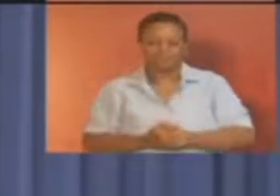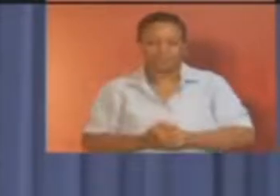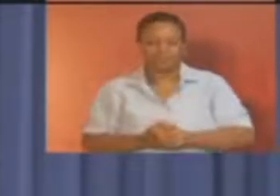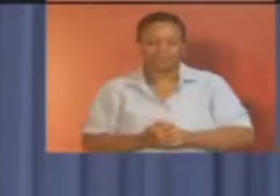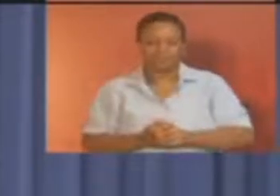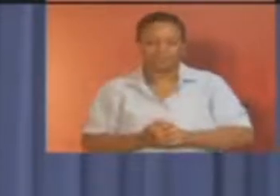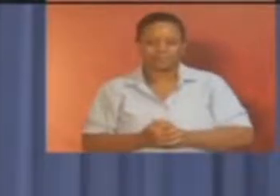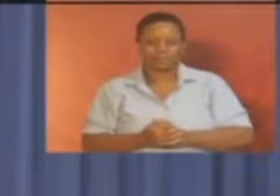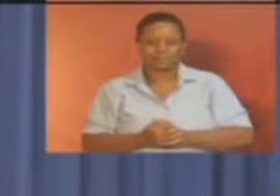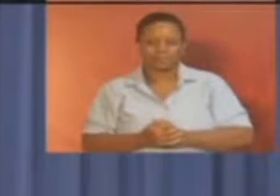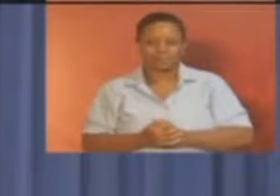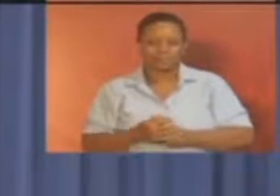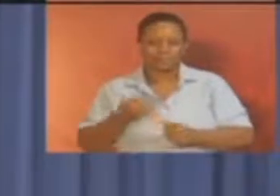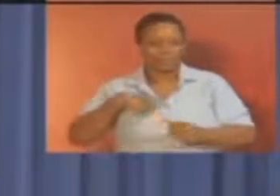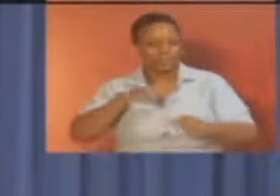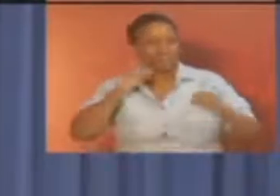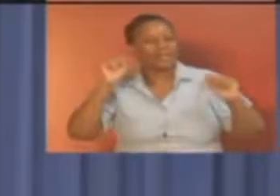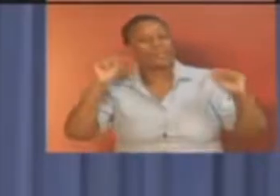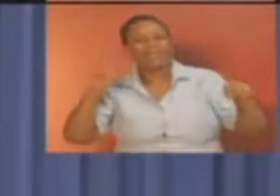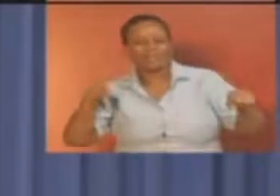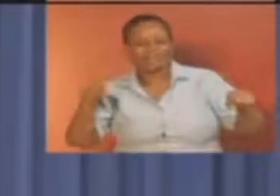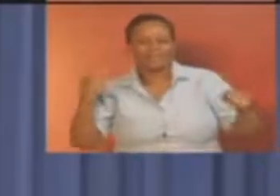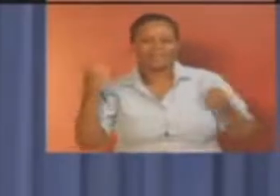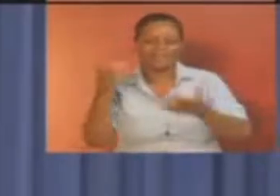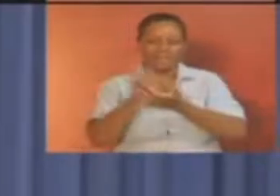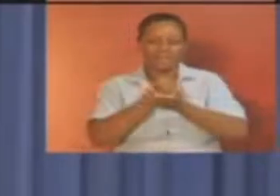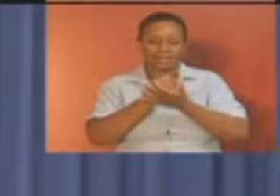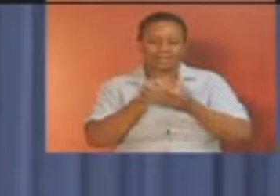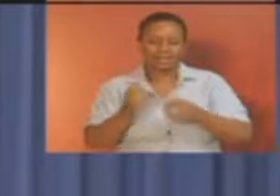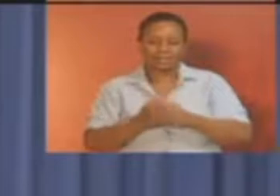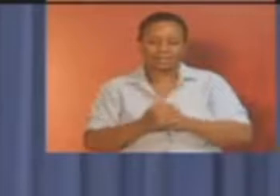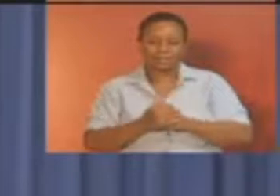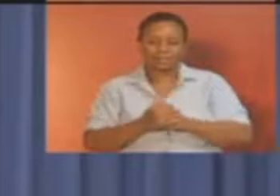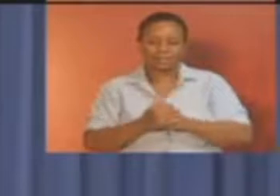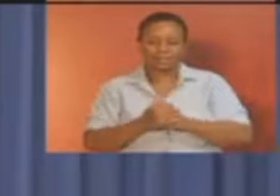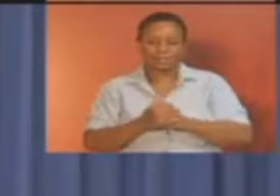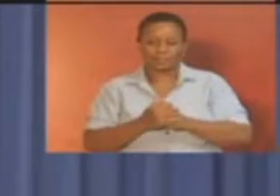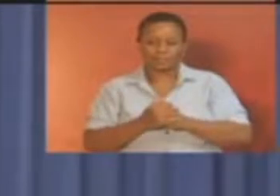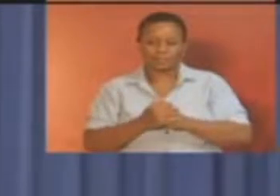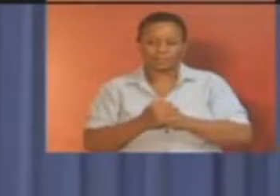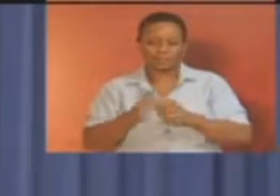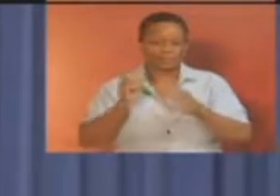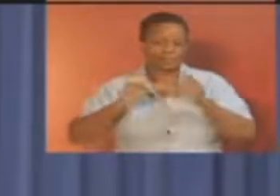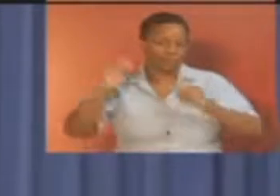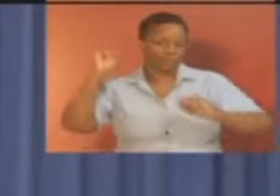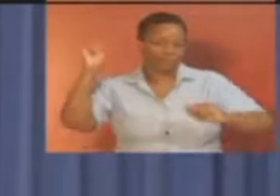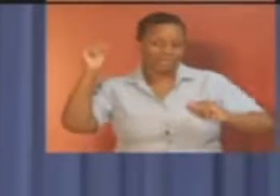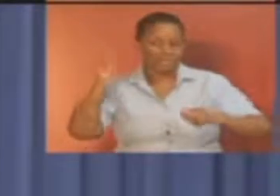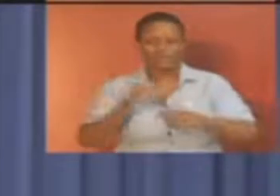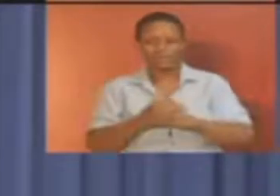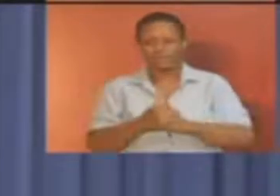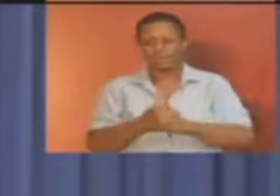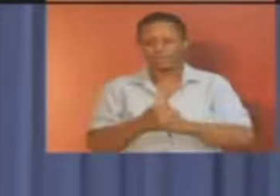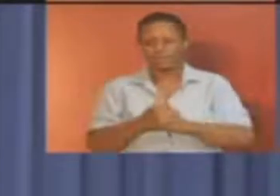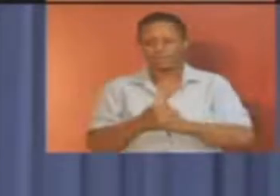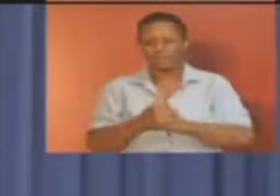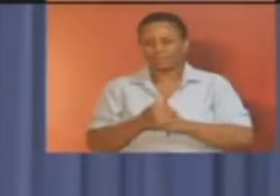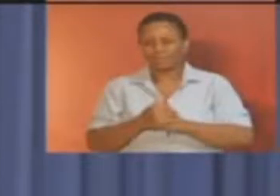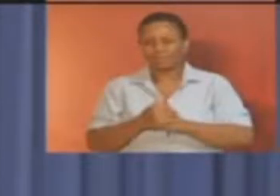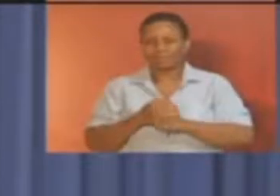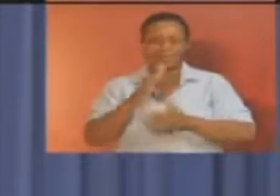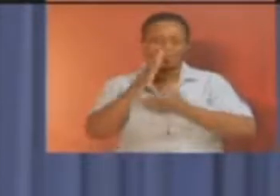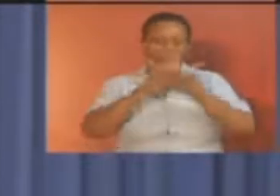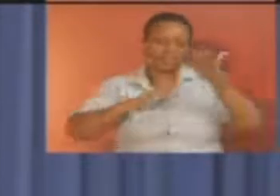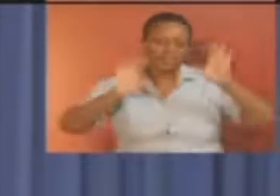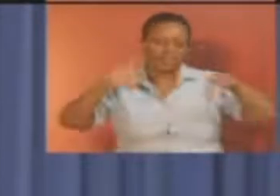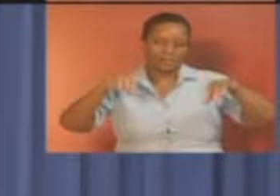been shown to meet WHO standard and will be used in Trinidad and Tobago. Some of our CARICOM colleagues did not do